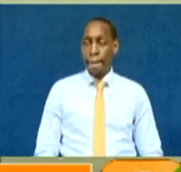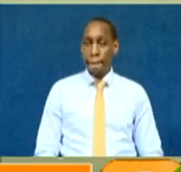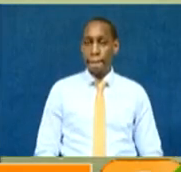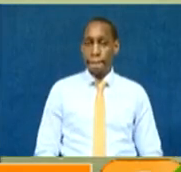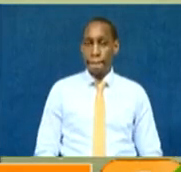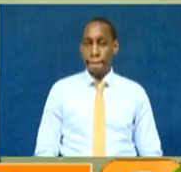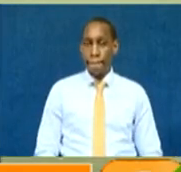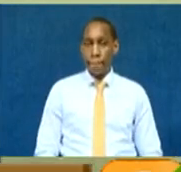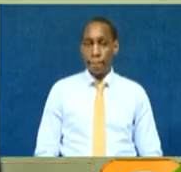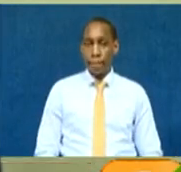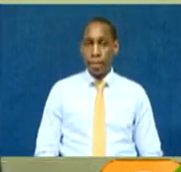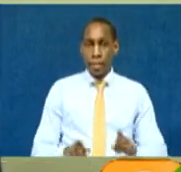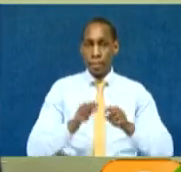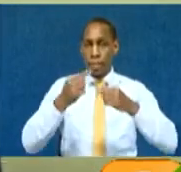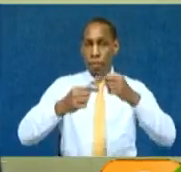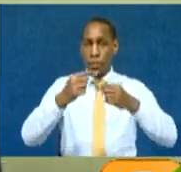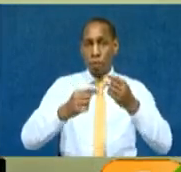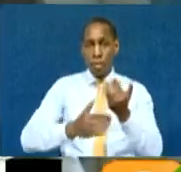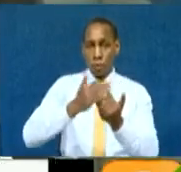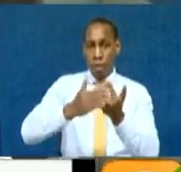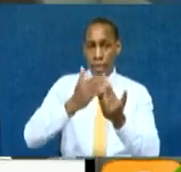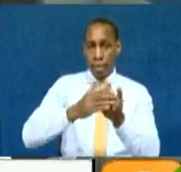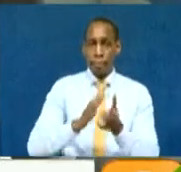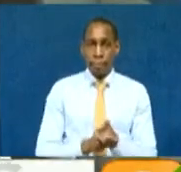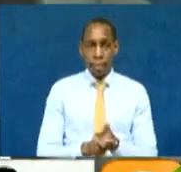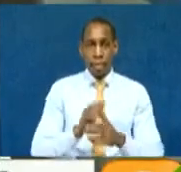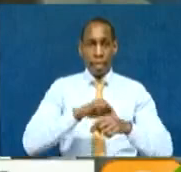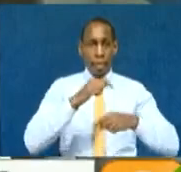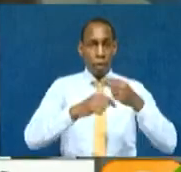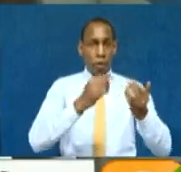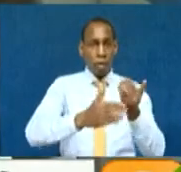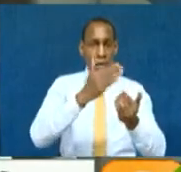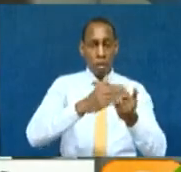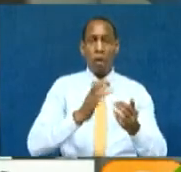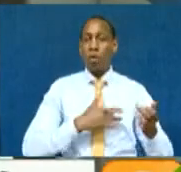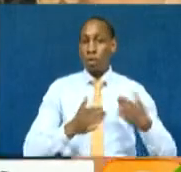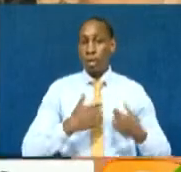and we are still going on with the treatments. Even as they receive treatment,